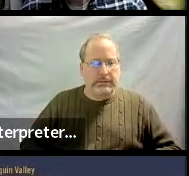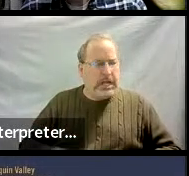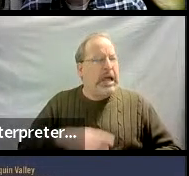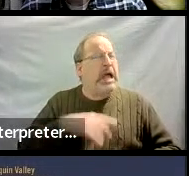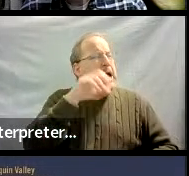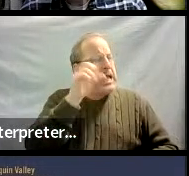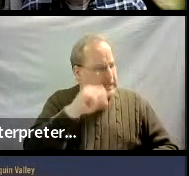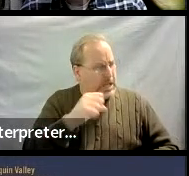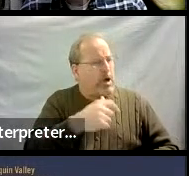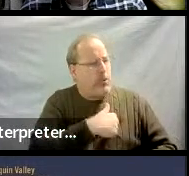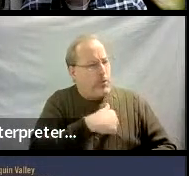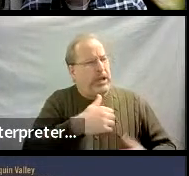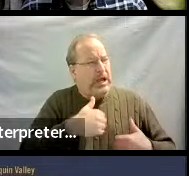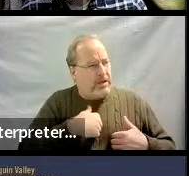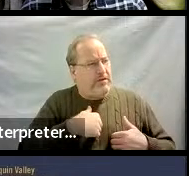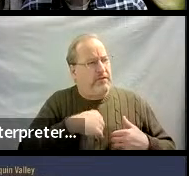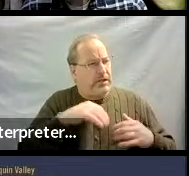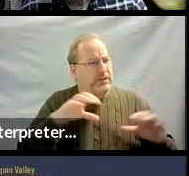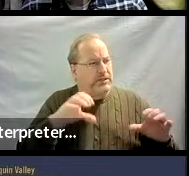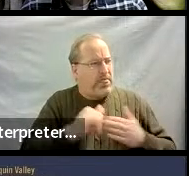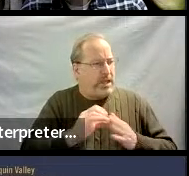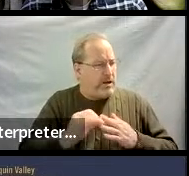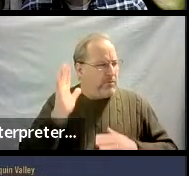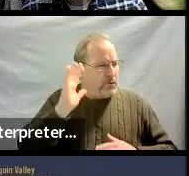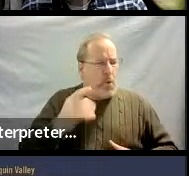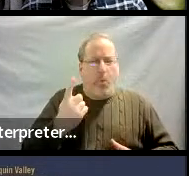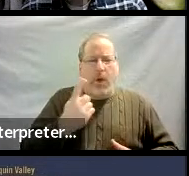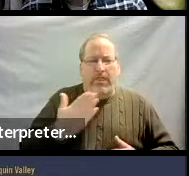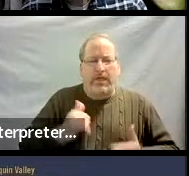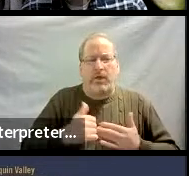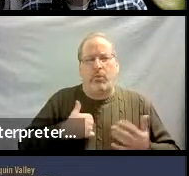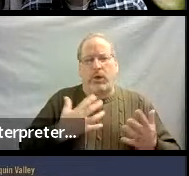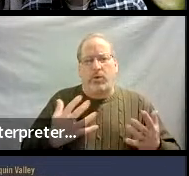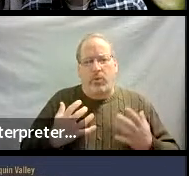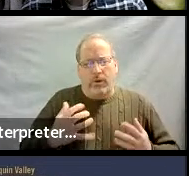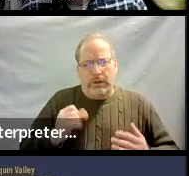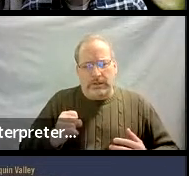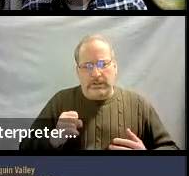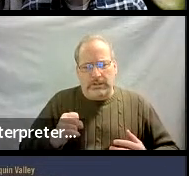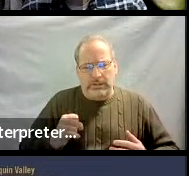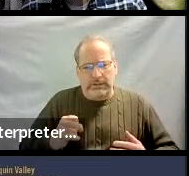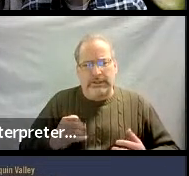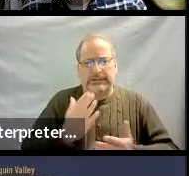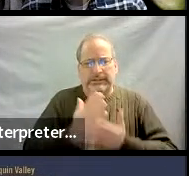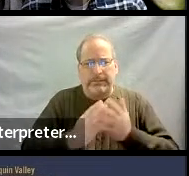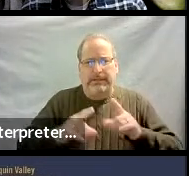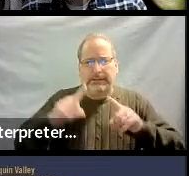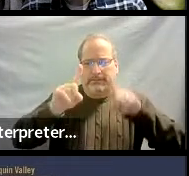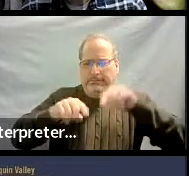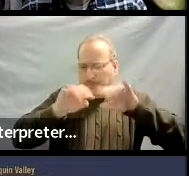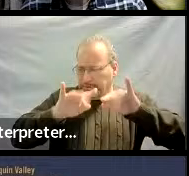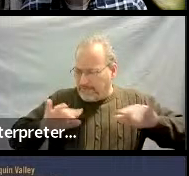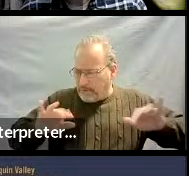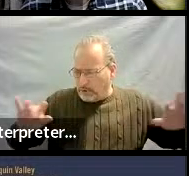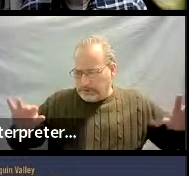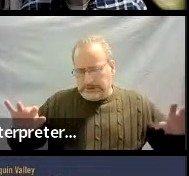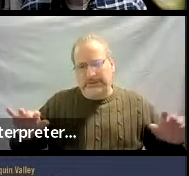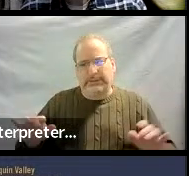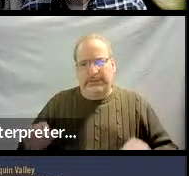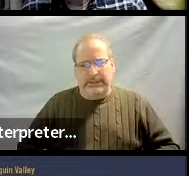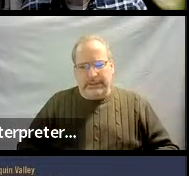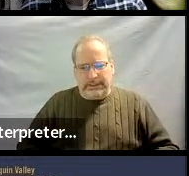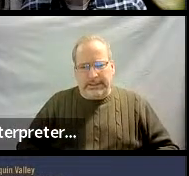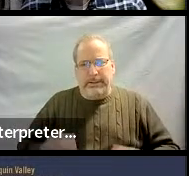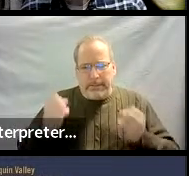past. You know, the one thing that we're always trying to get is, you know, a diverse of a makeup and